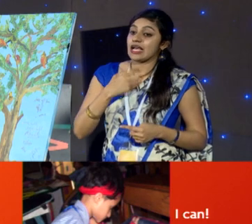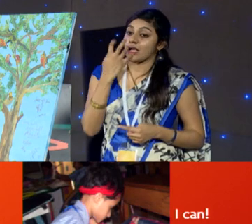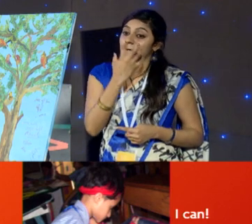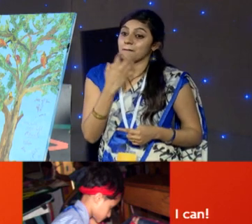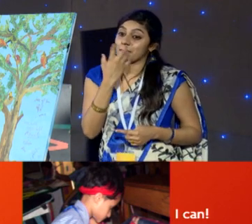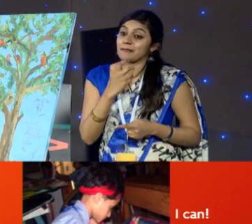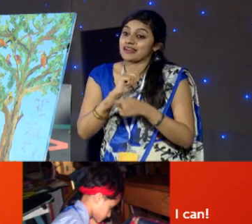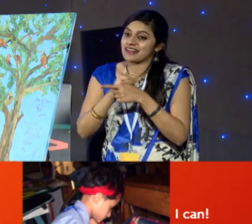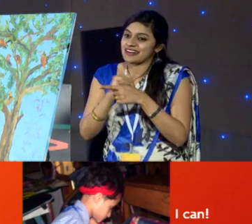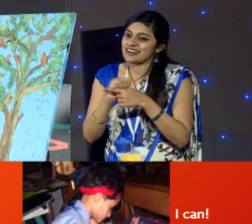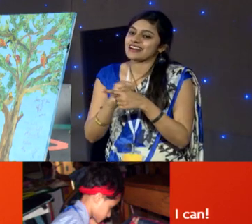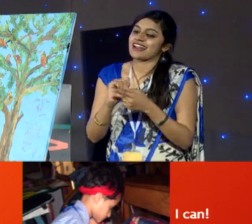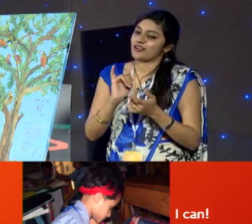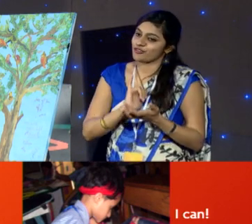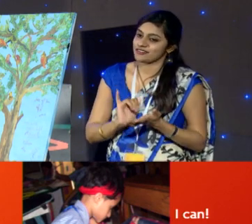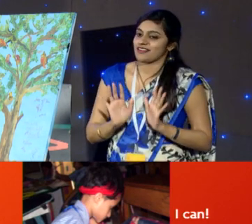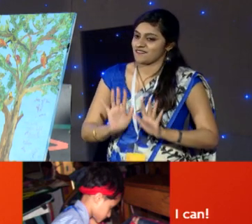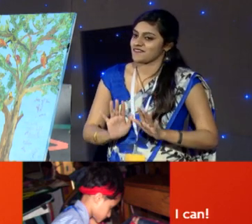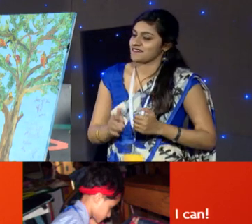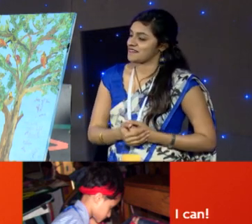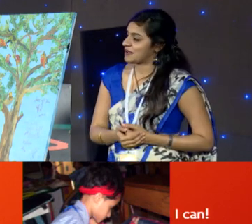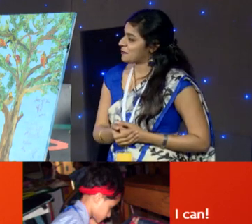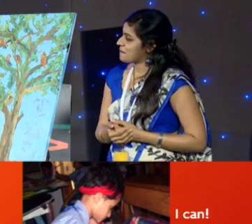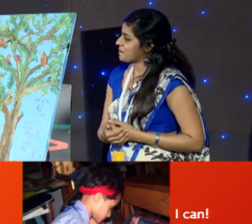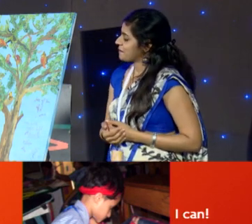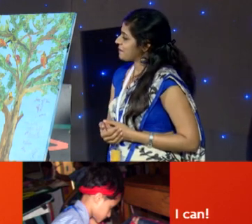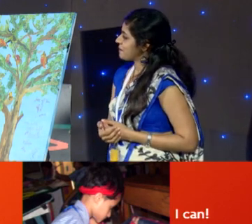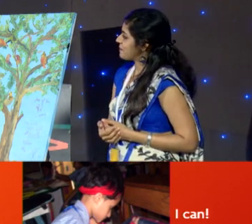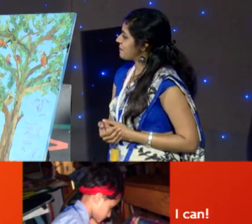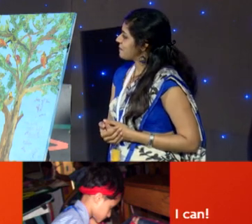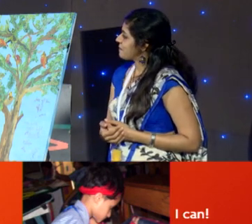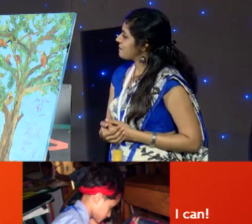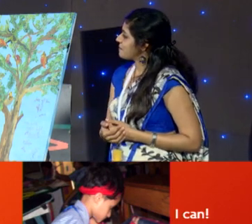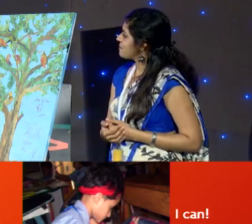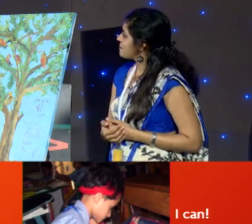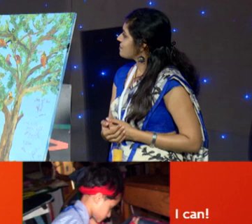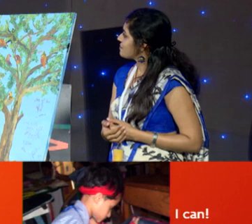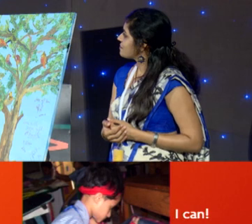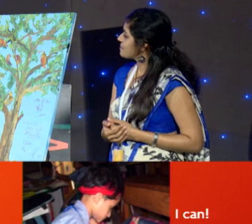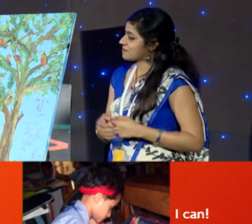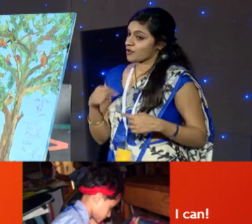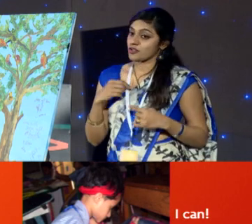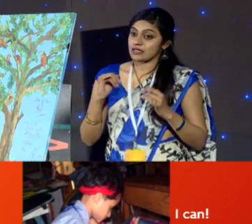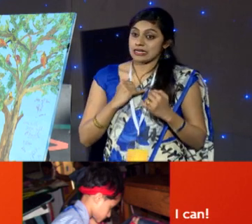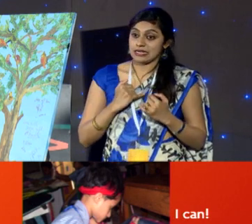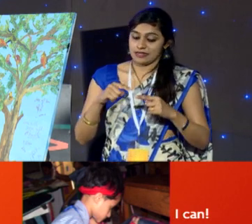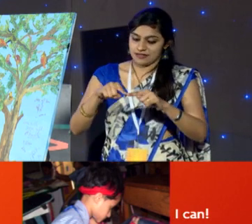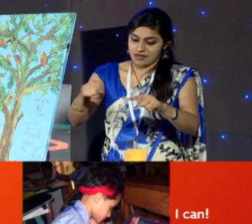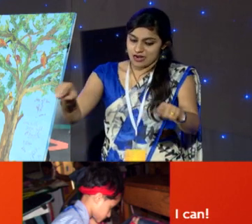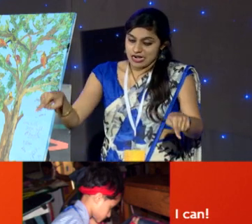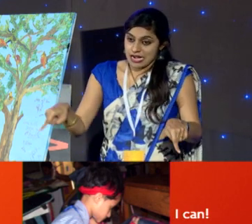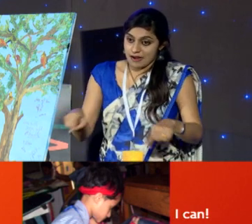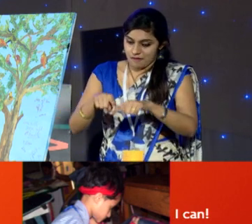and audiometry is also there. We have round tables so that wheelchair users